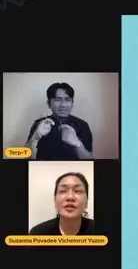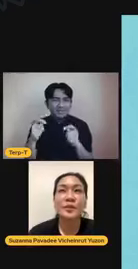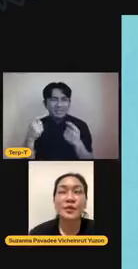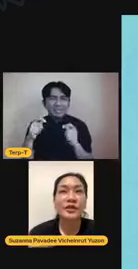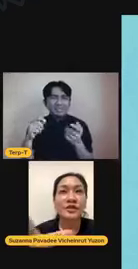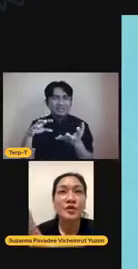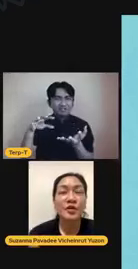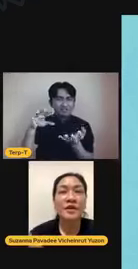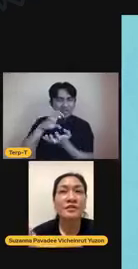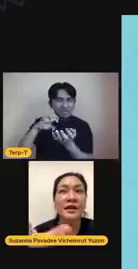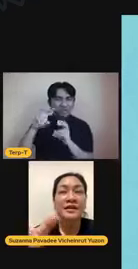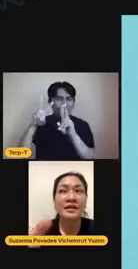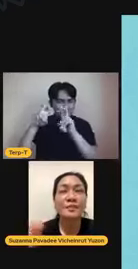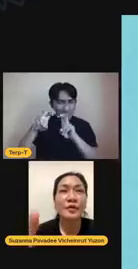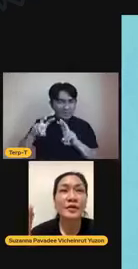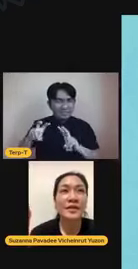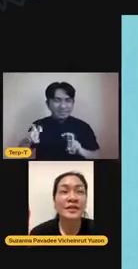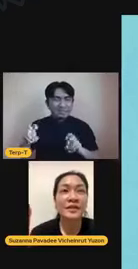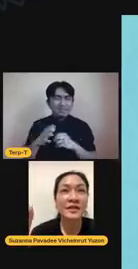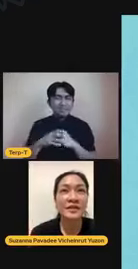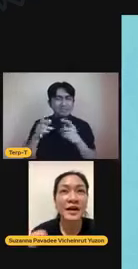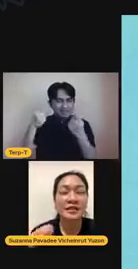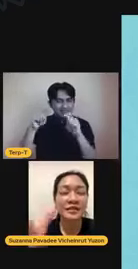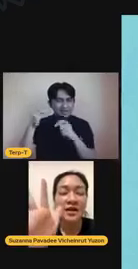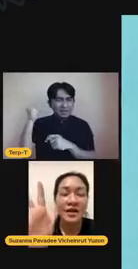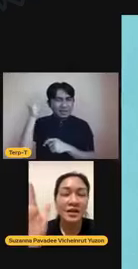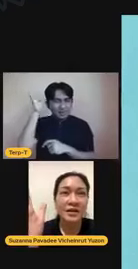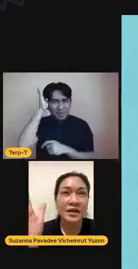around, to explore, or to crawl around and explore, and